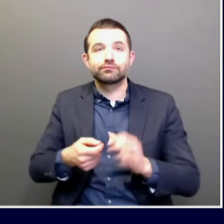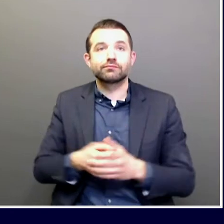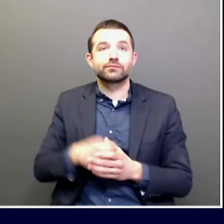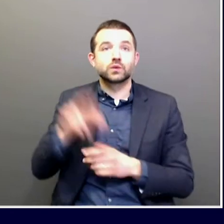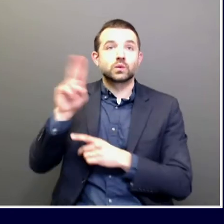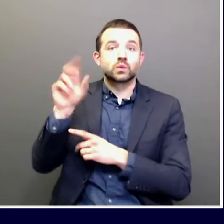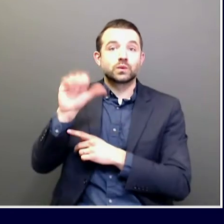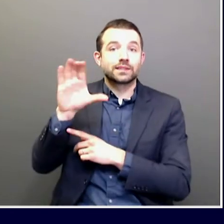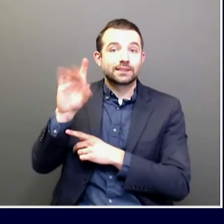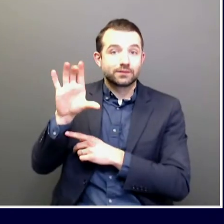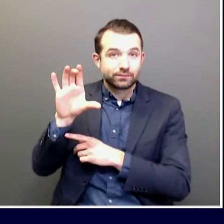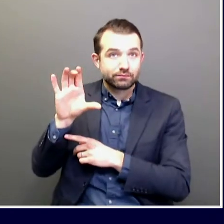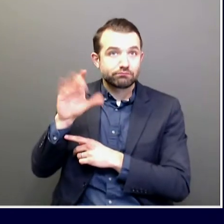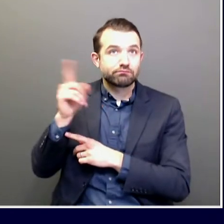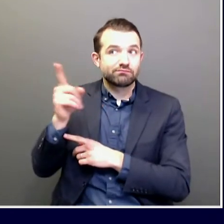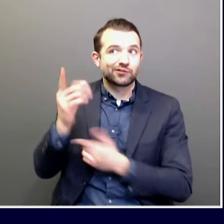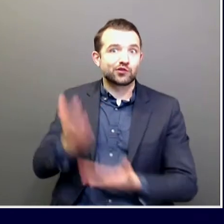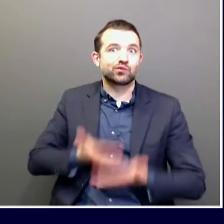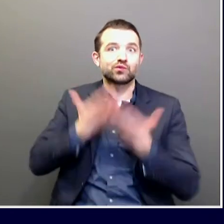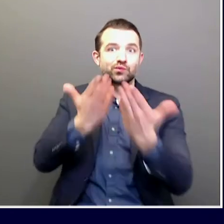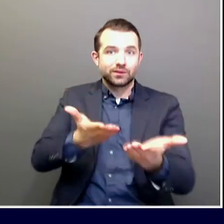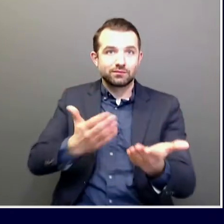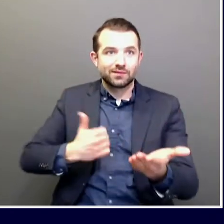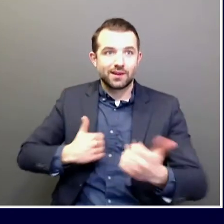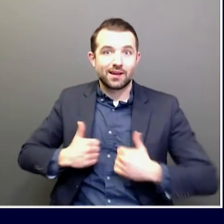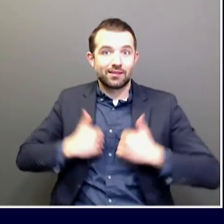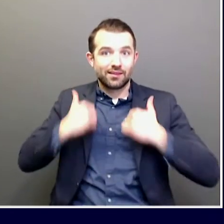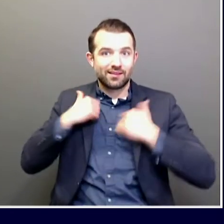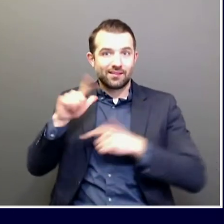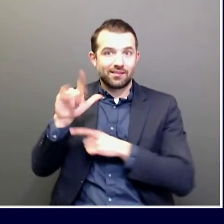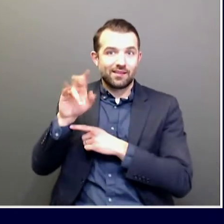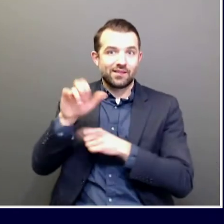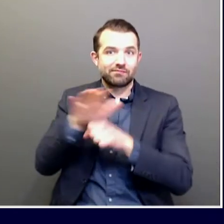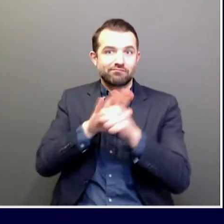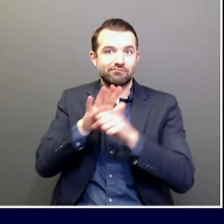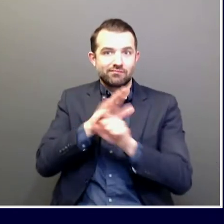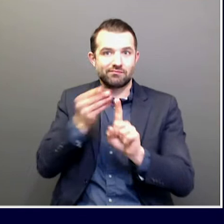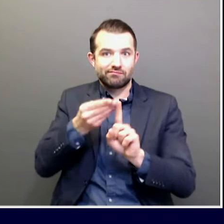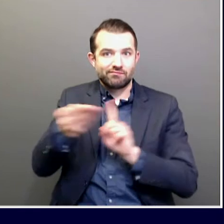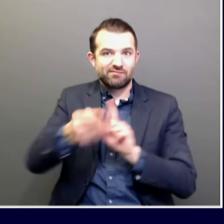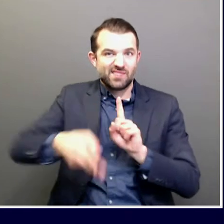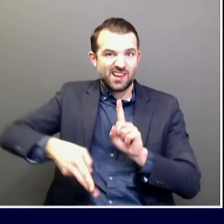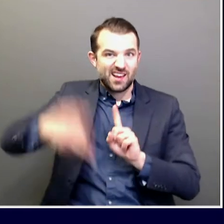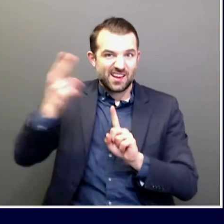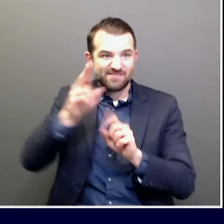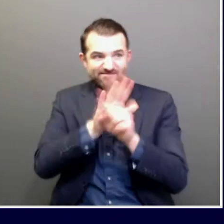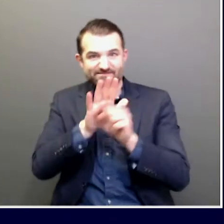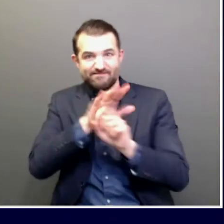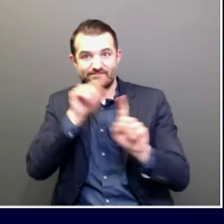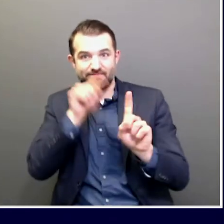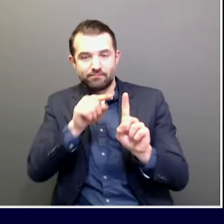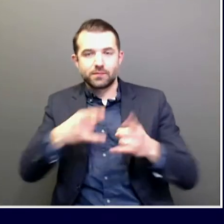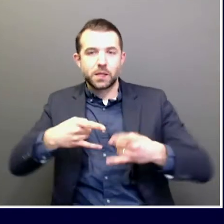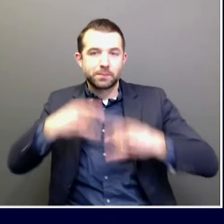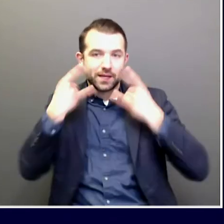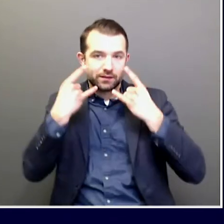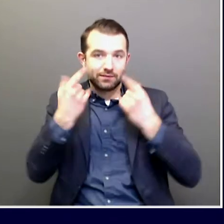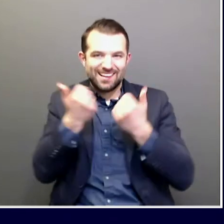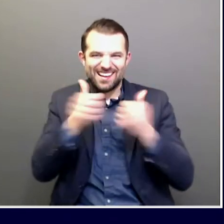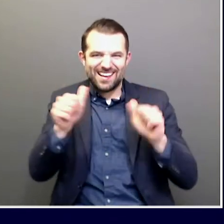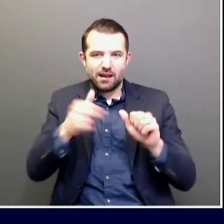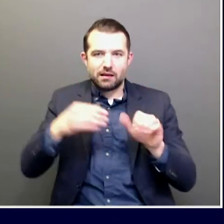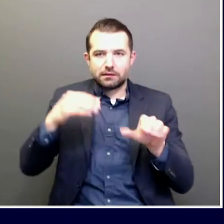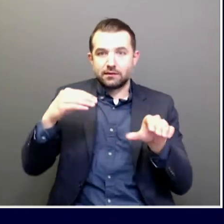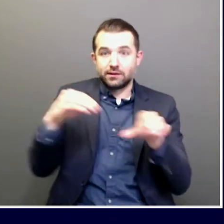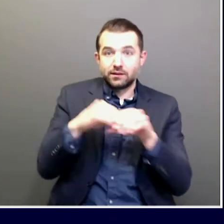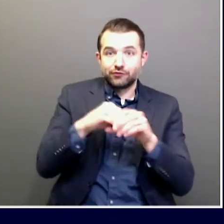respect to schools, Patrick, for months throughout this entire school year, teams from Maine CDC have